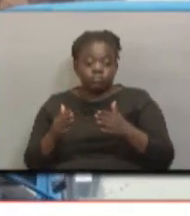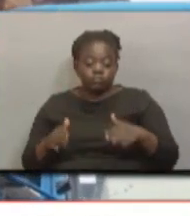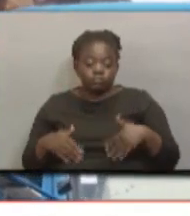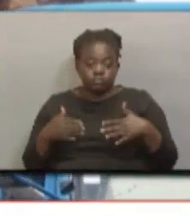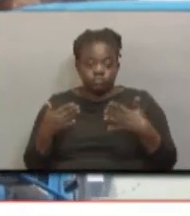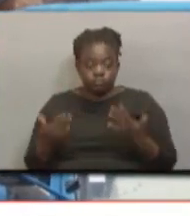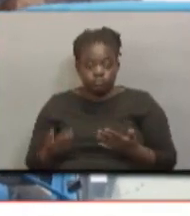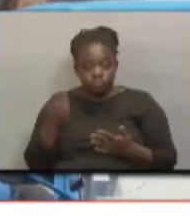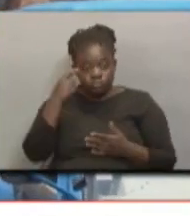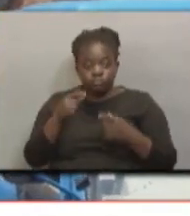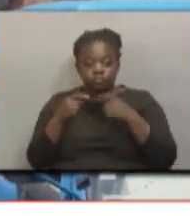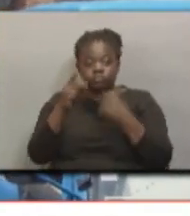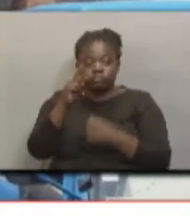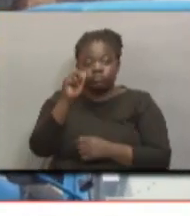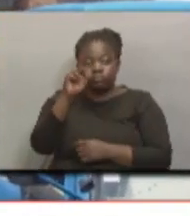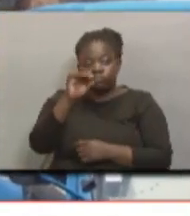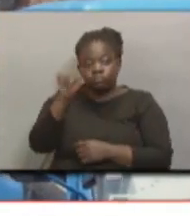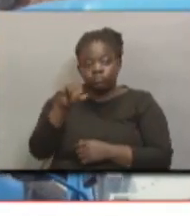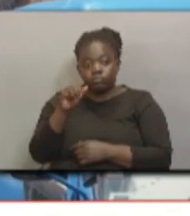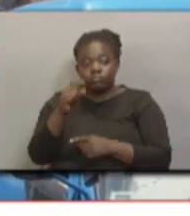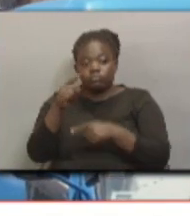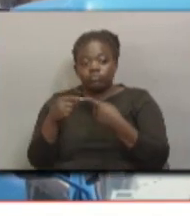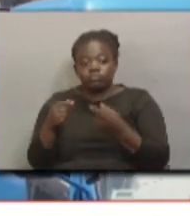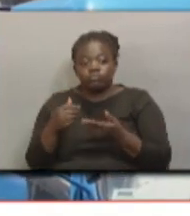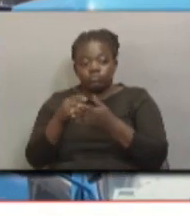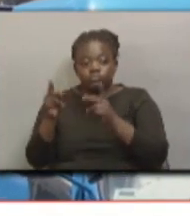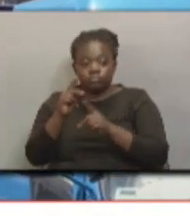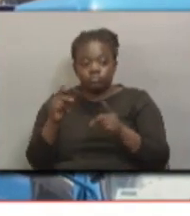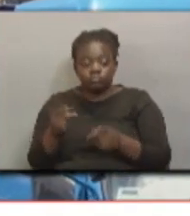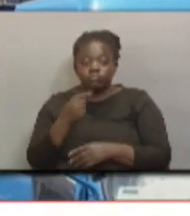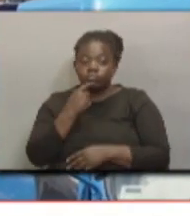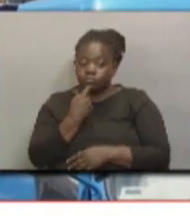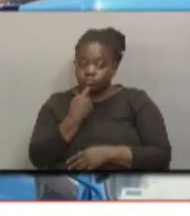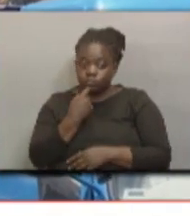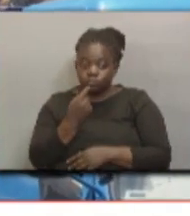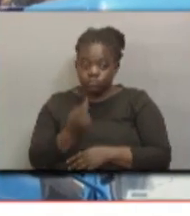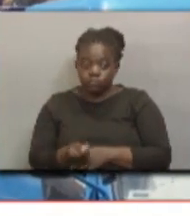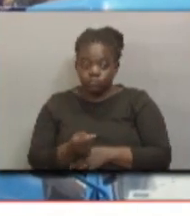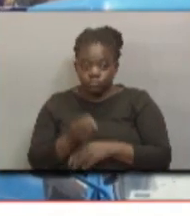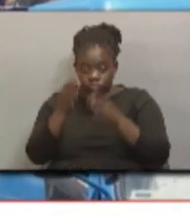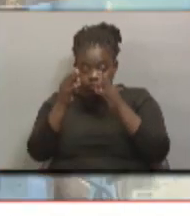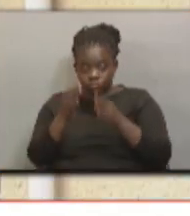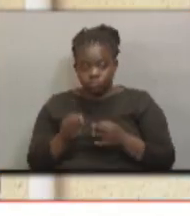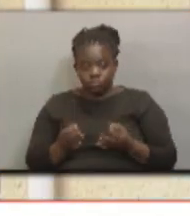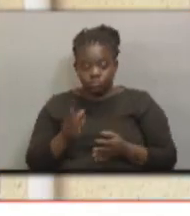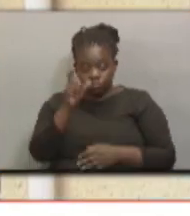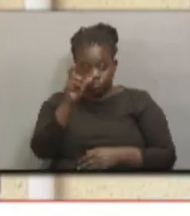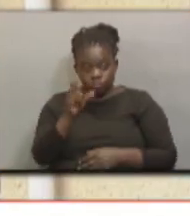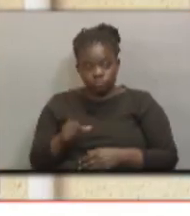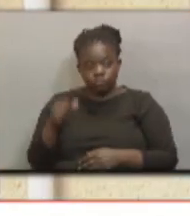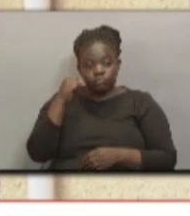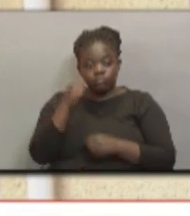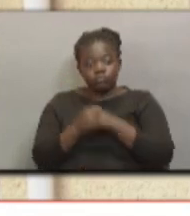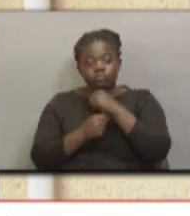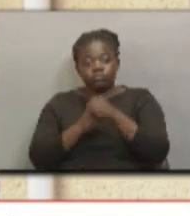first sacrament Kayanja at least to continue helping the people of Kasile as he had decided humanitarianly. Last year